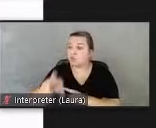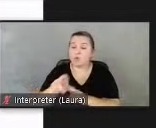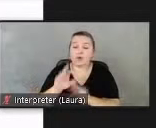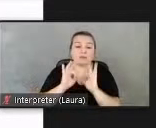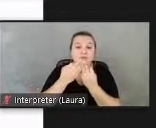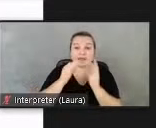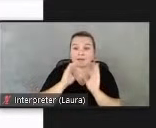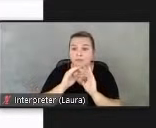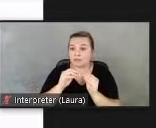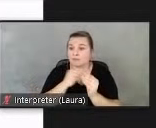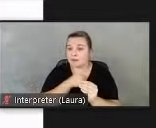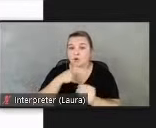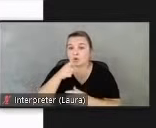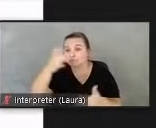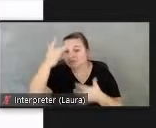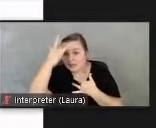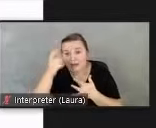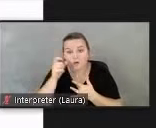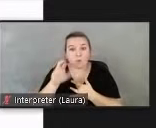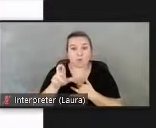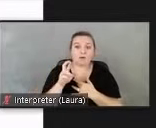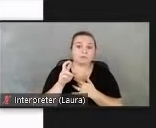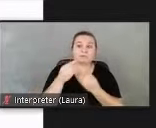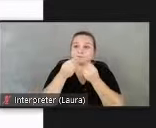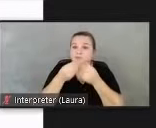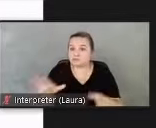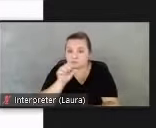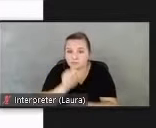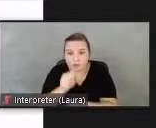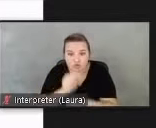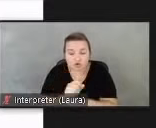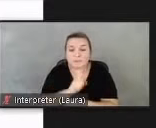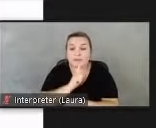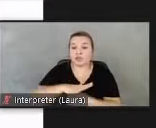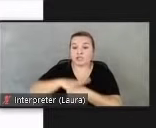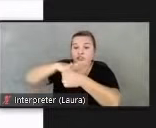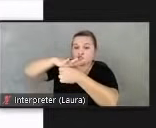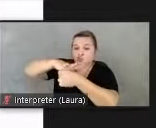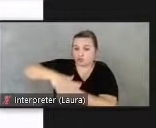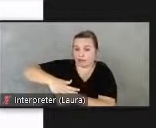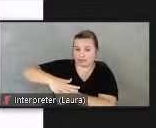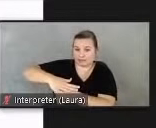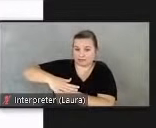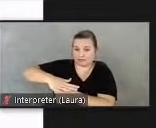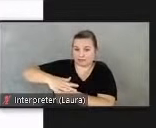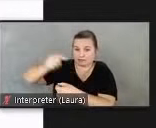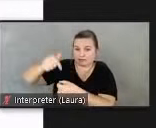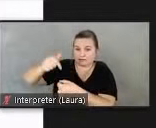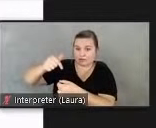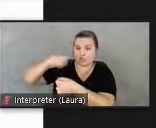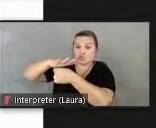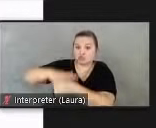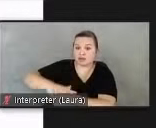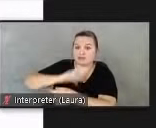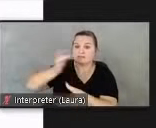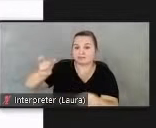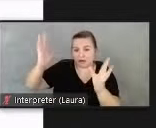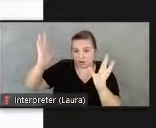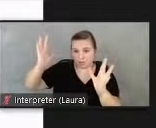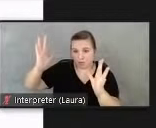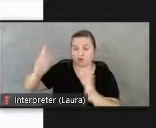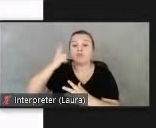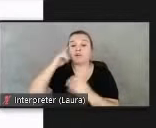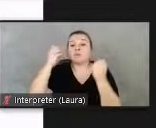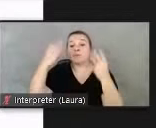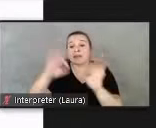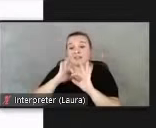who's sick, or individuals who've lost their jobs. The stress is terrible. So for many of these families, they're leading